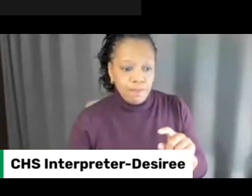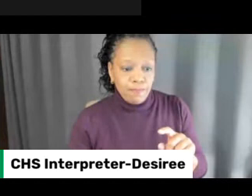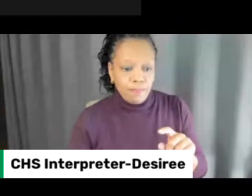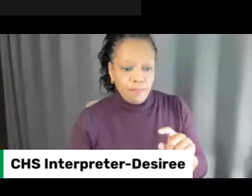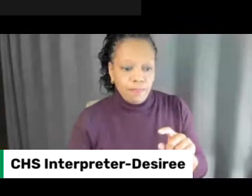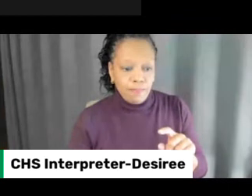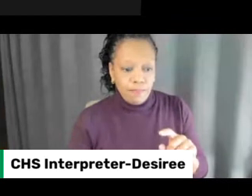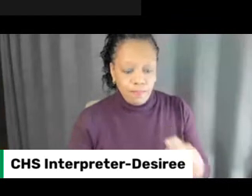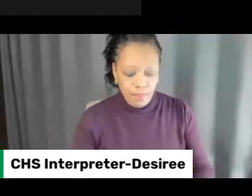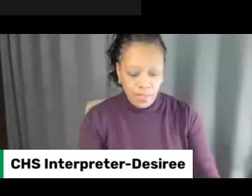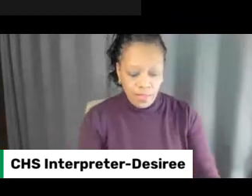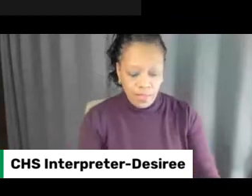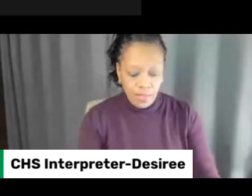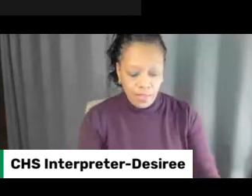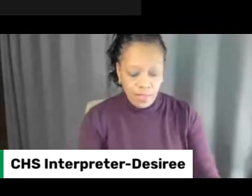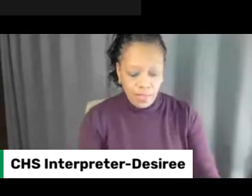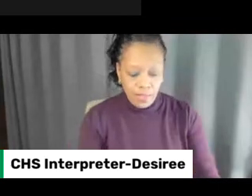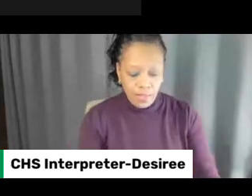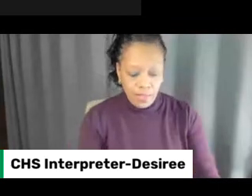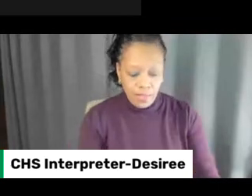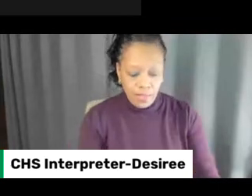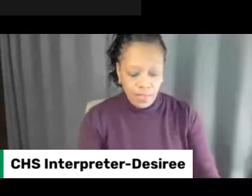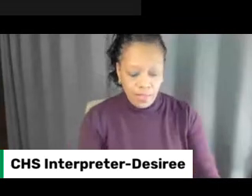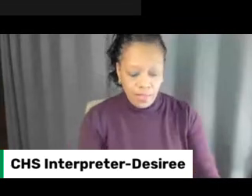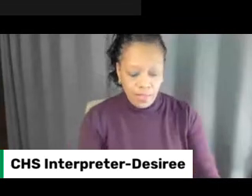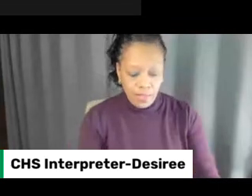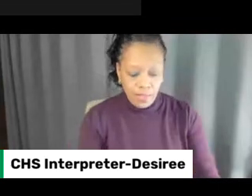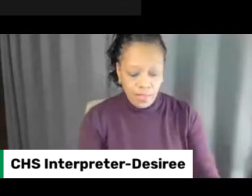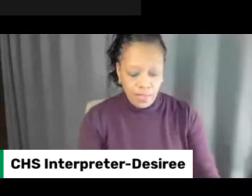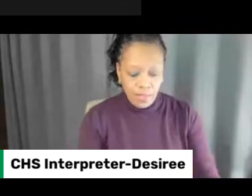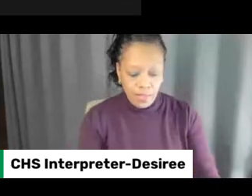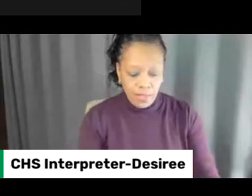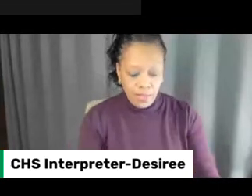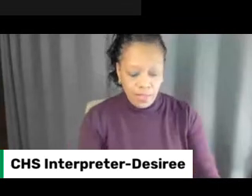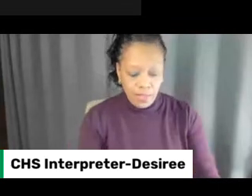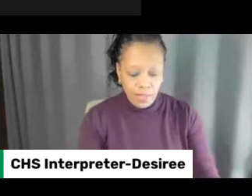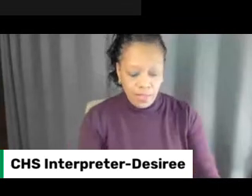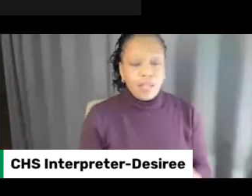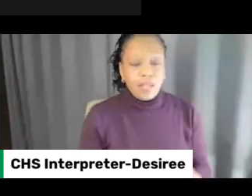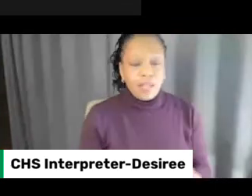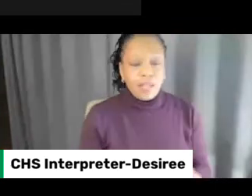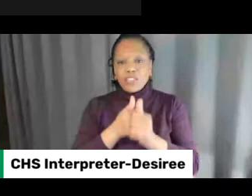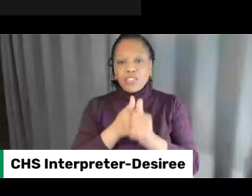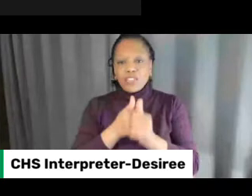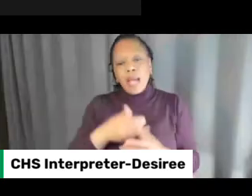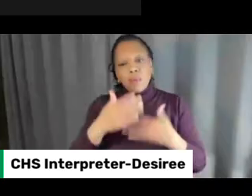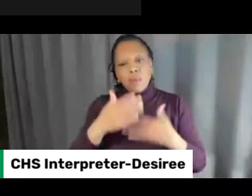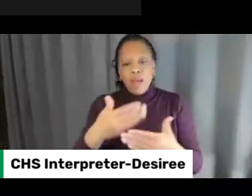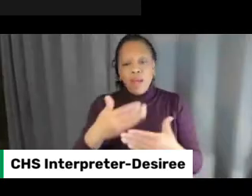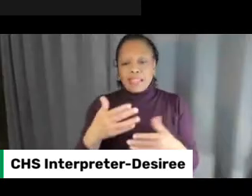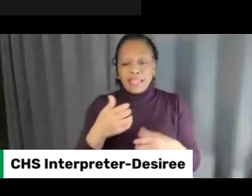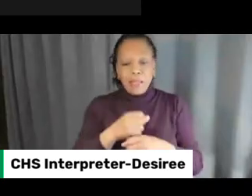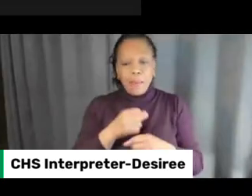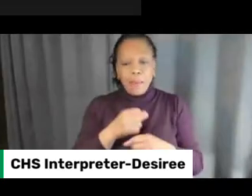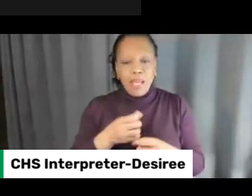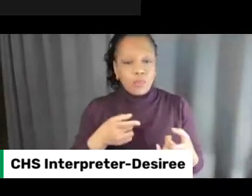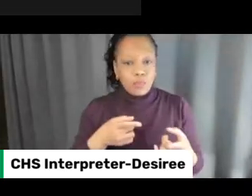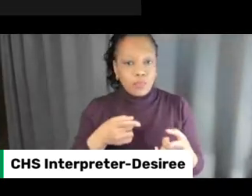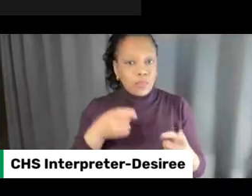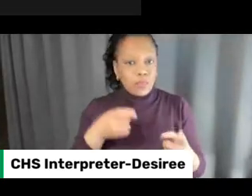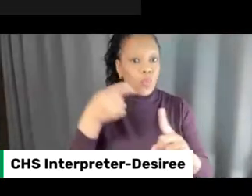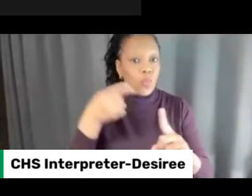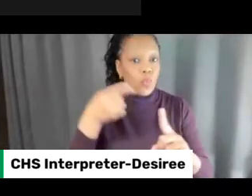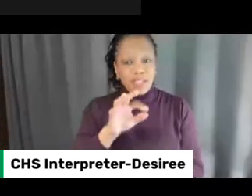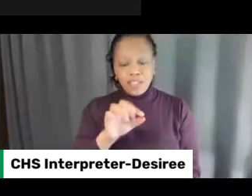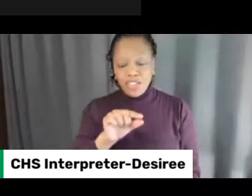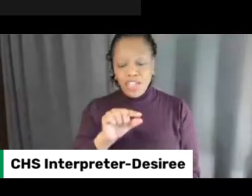Plan implementation and also further assessments to track the progress that's being made towards GFPP goals. Funding,